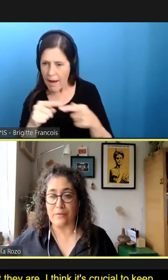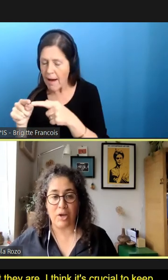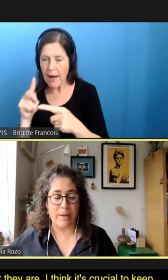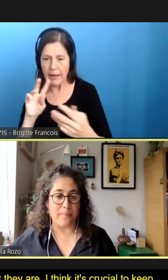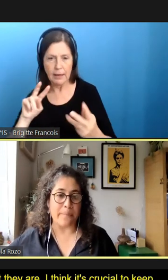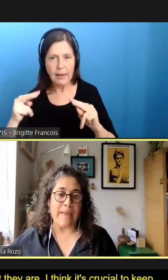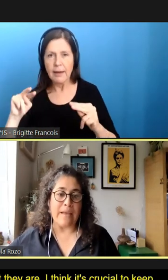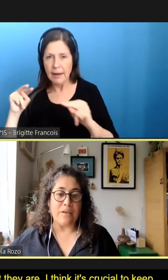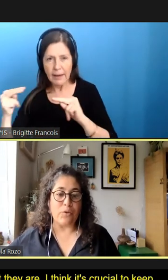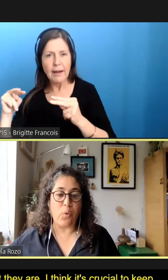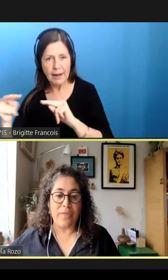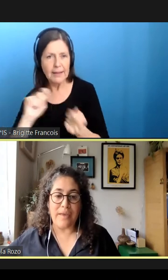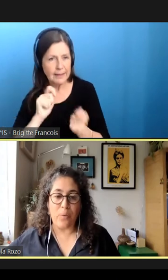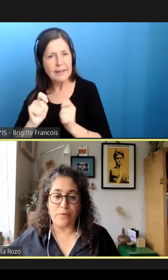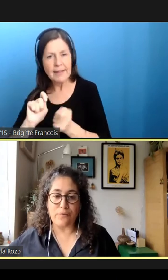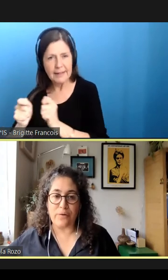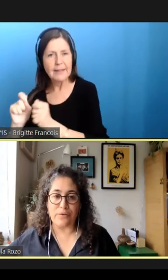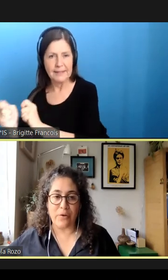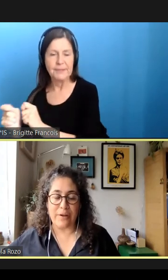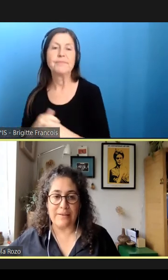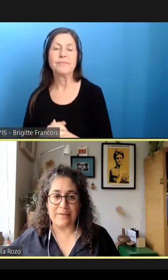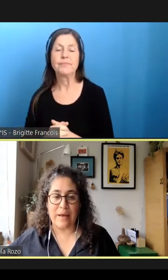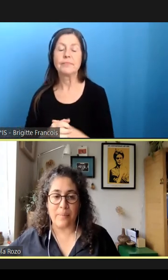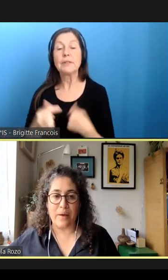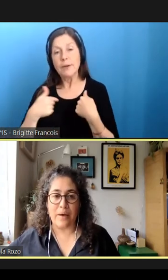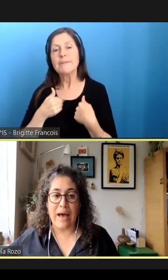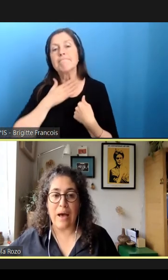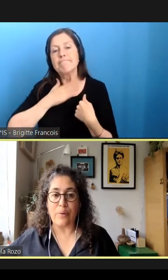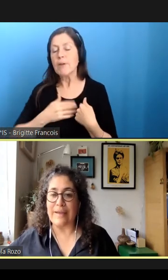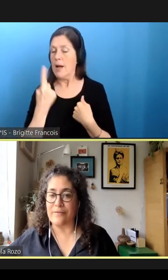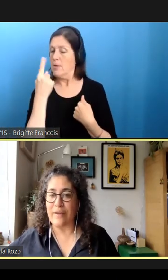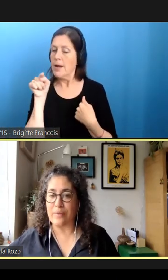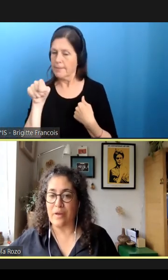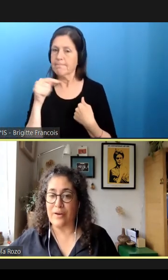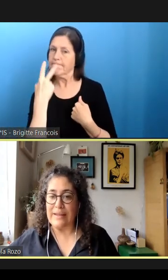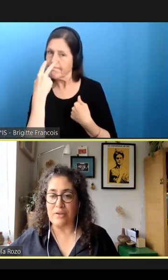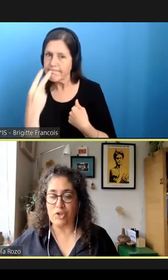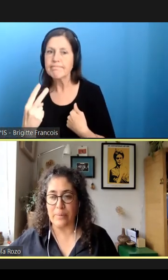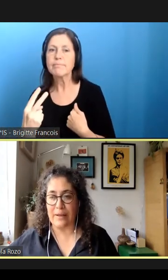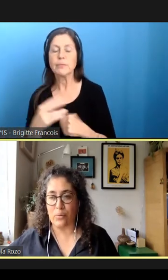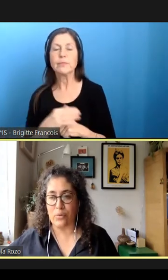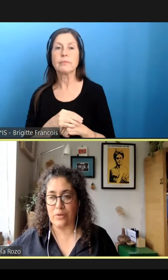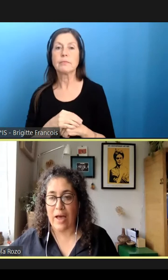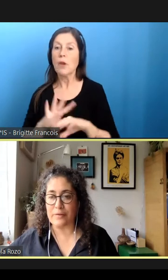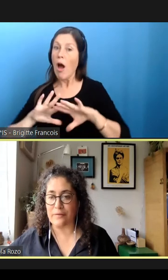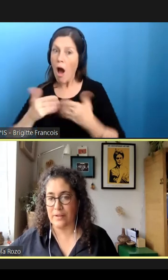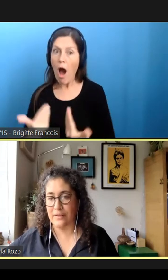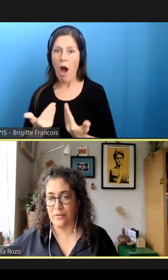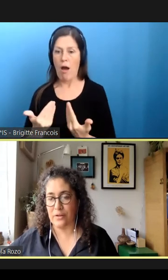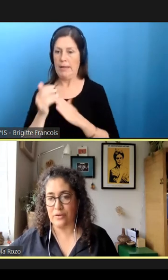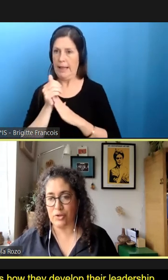diversity every time. So one thing I want to focus on is how they develop their leadership and types